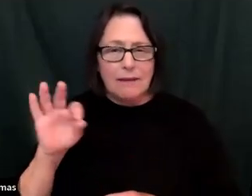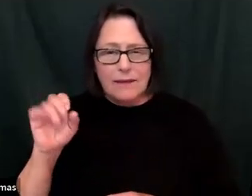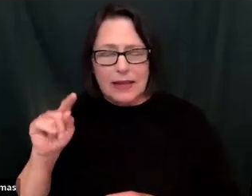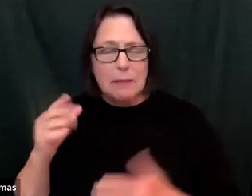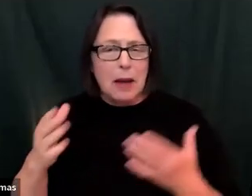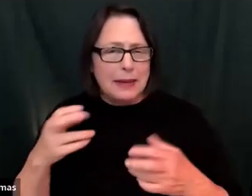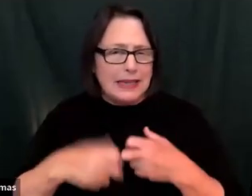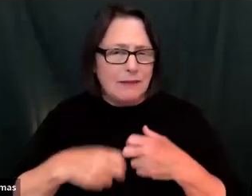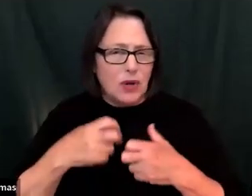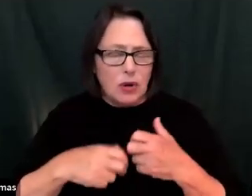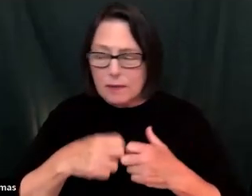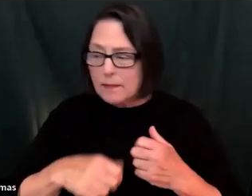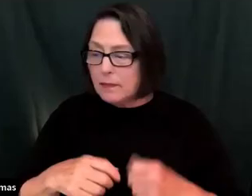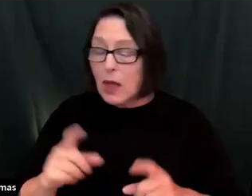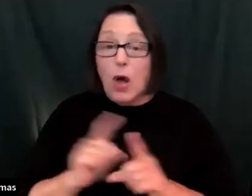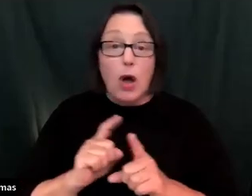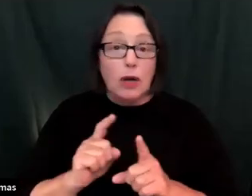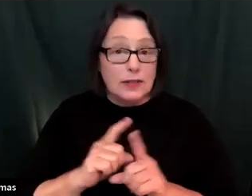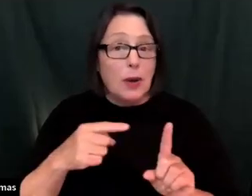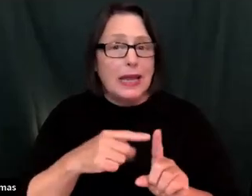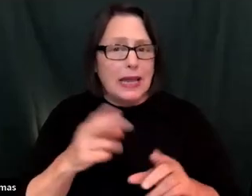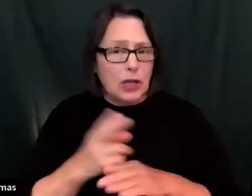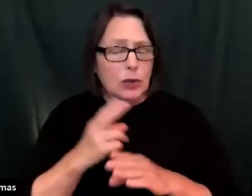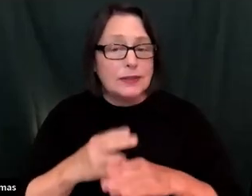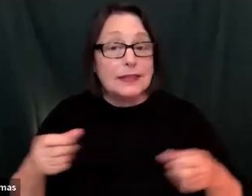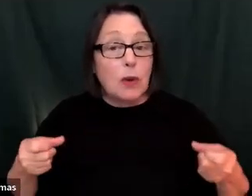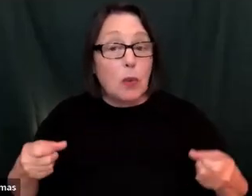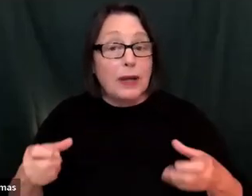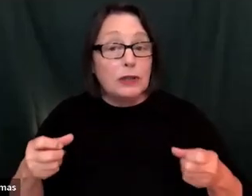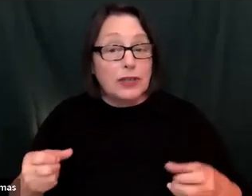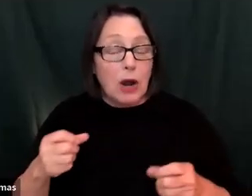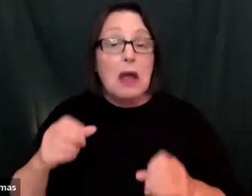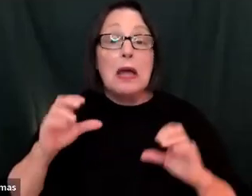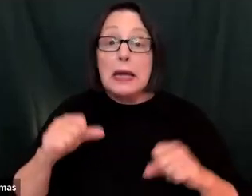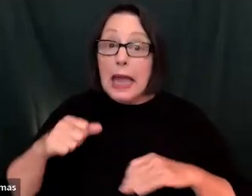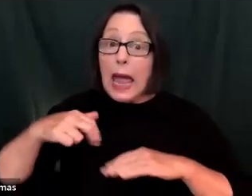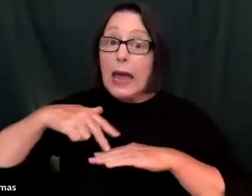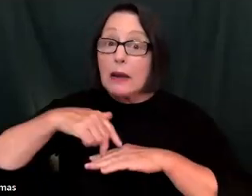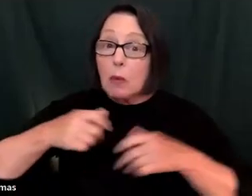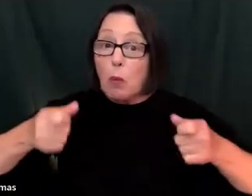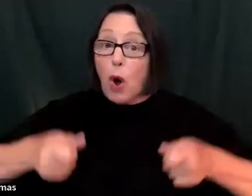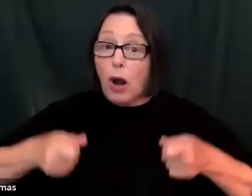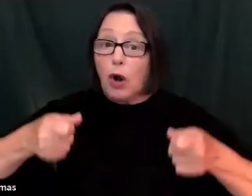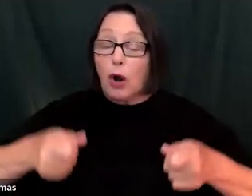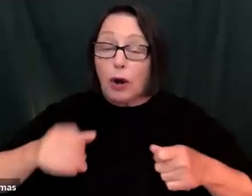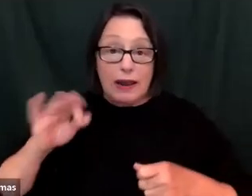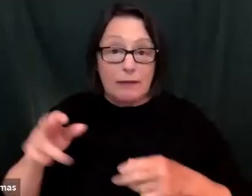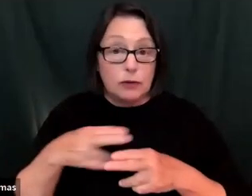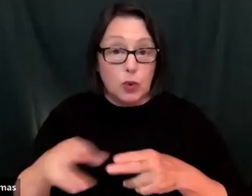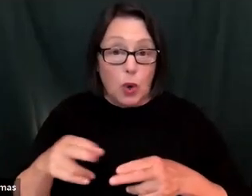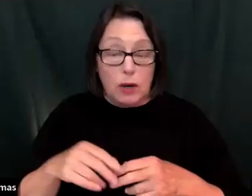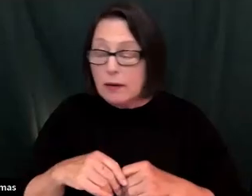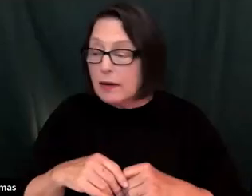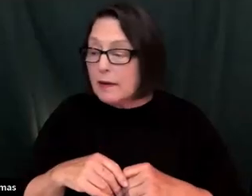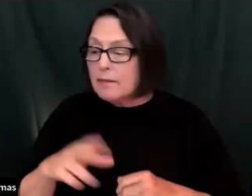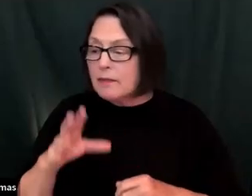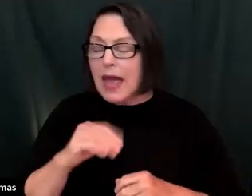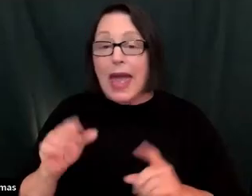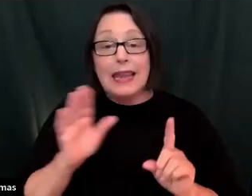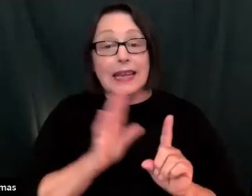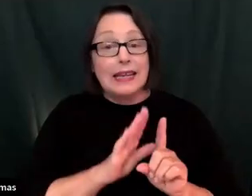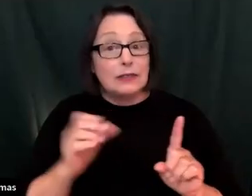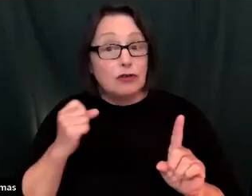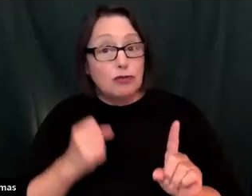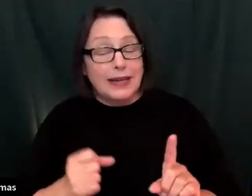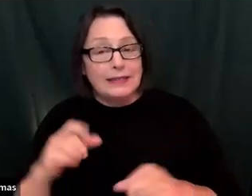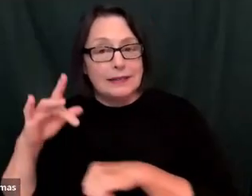a wheelchair and a walker for short distances. And Christopher's strengths are touch and